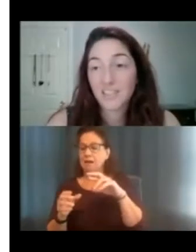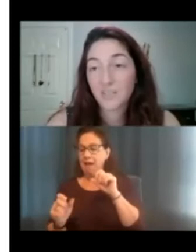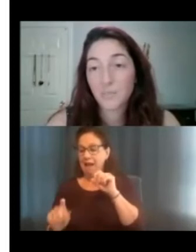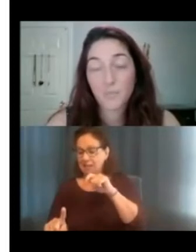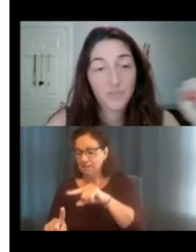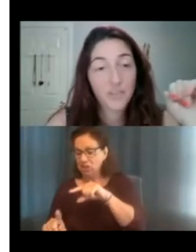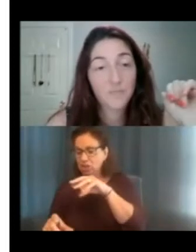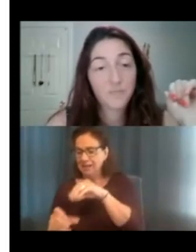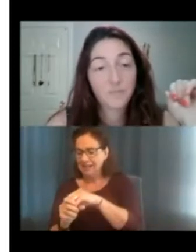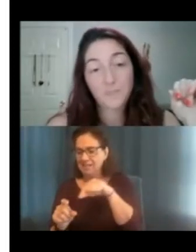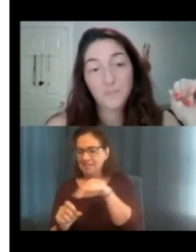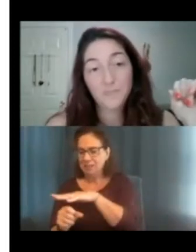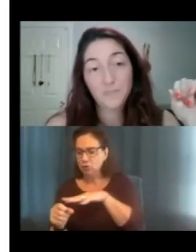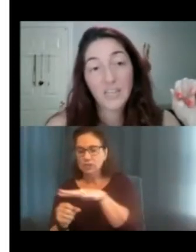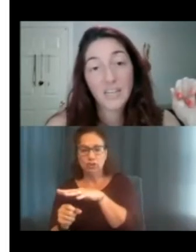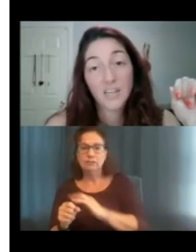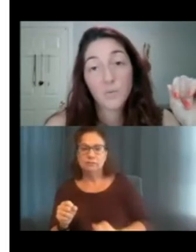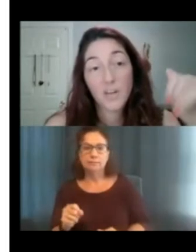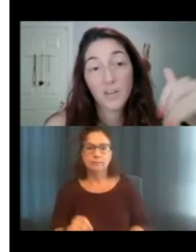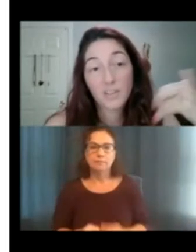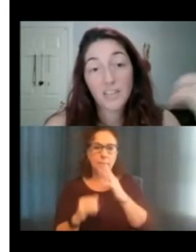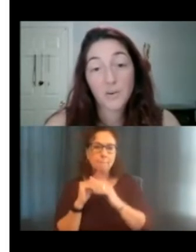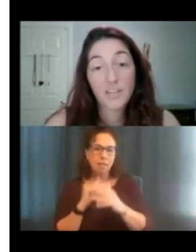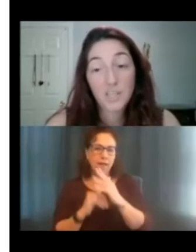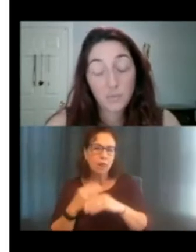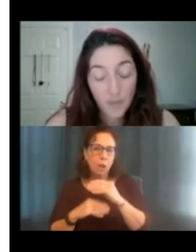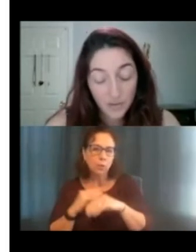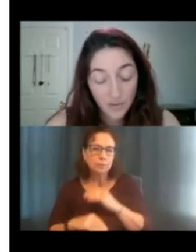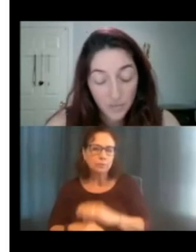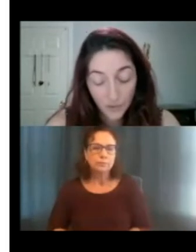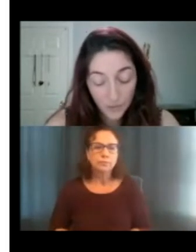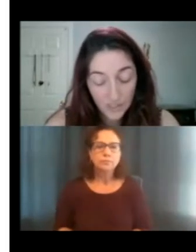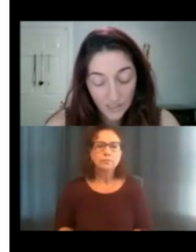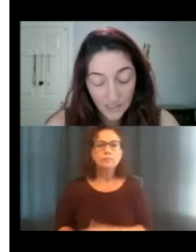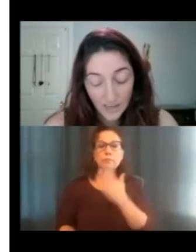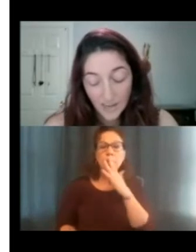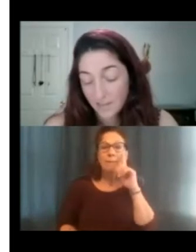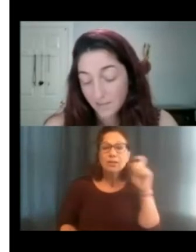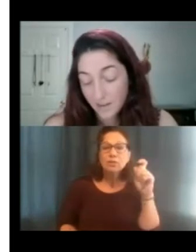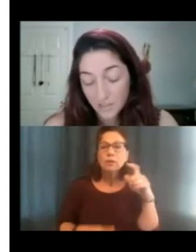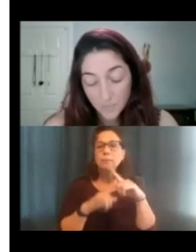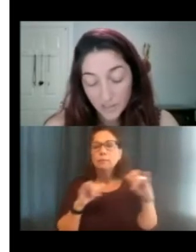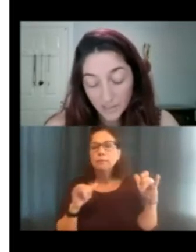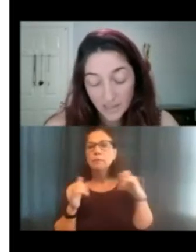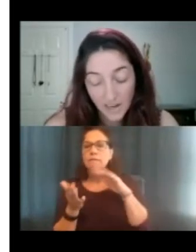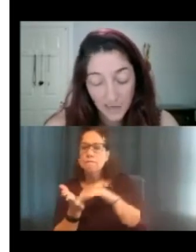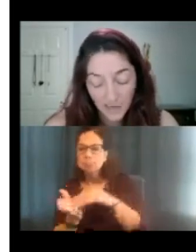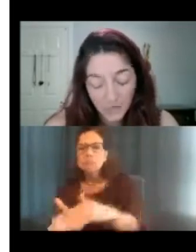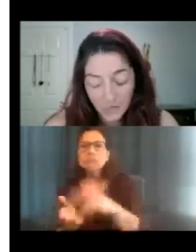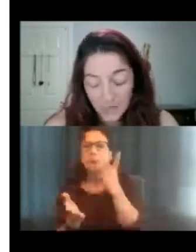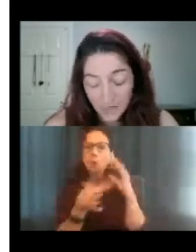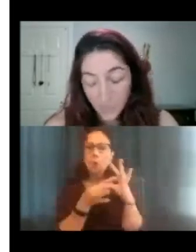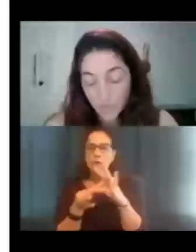the less cerebral blood flow. We also looked at correlations with bad dream frequency and found similar